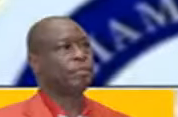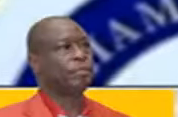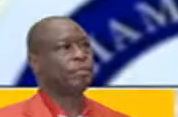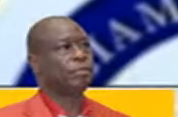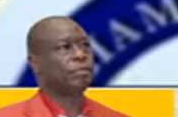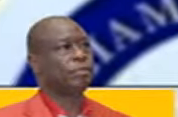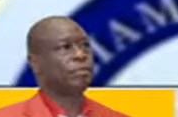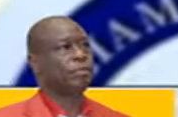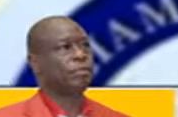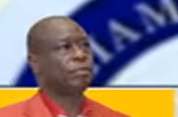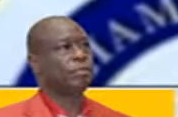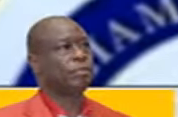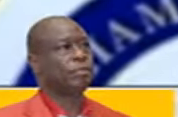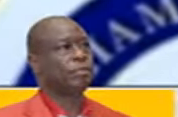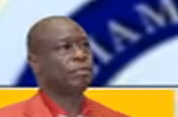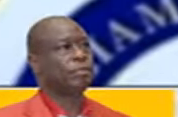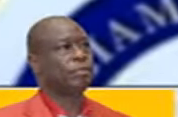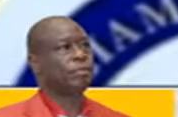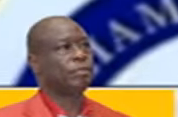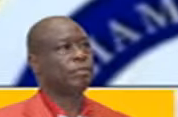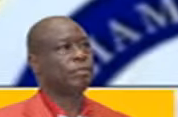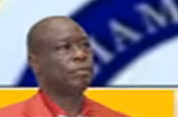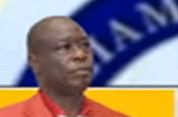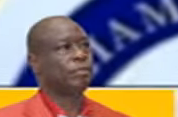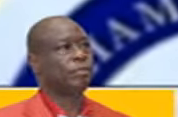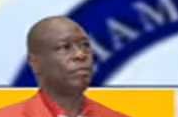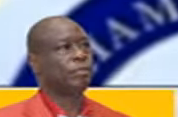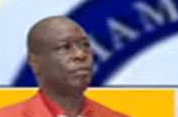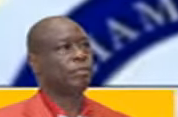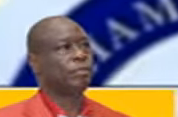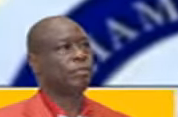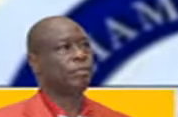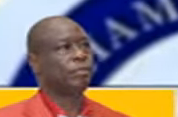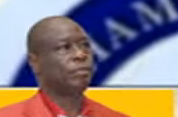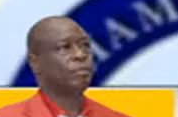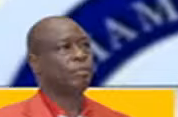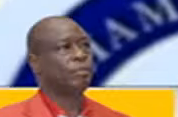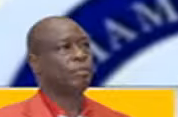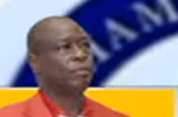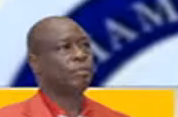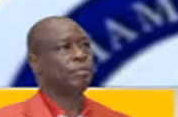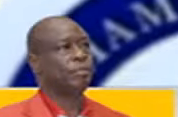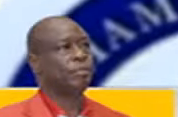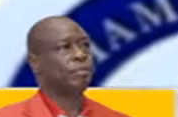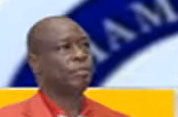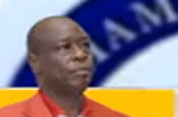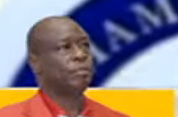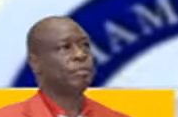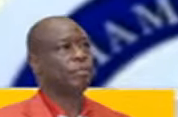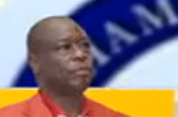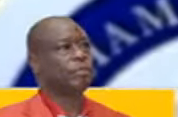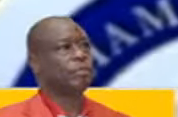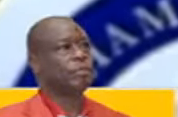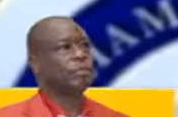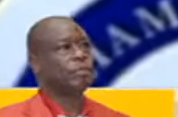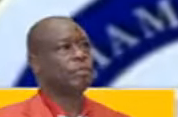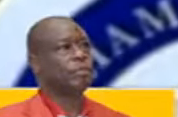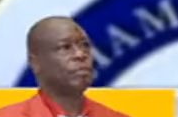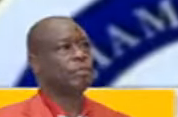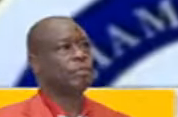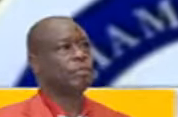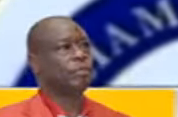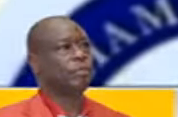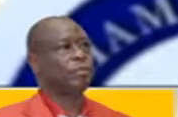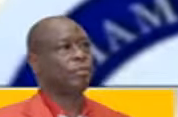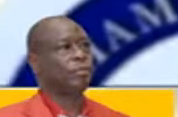you may be aware of, as it is in the public domain. Upon his demise, my late brother left a